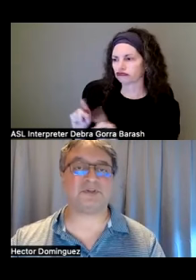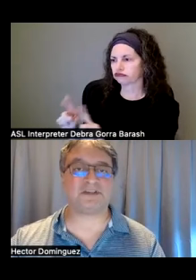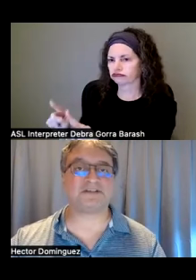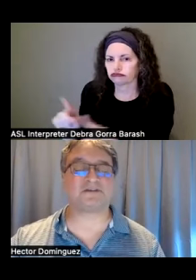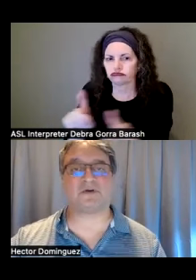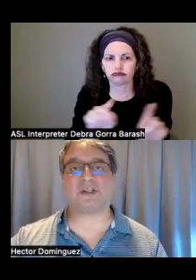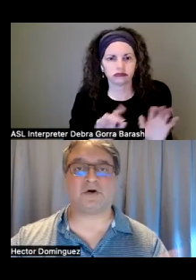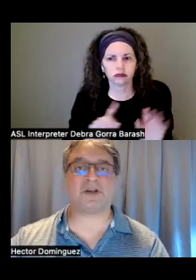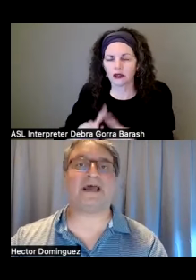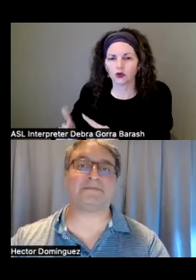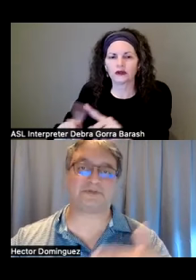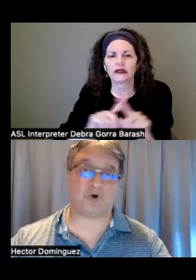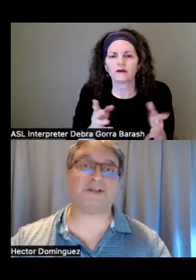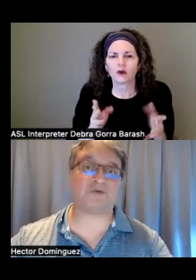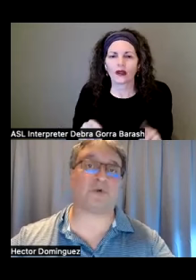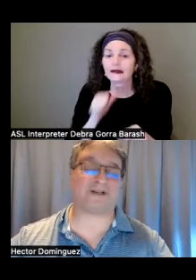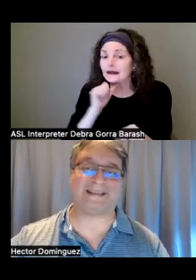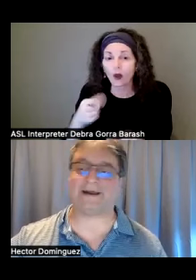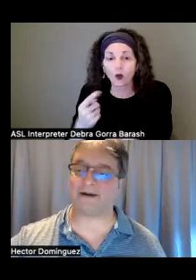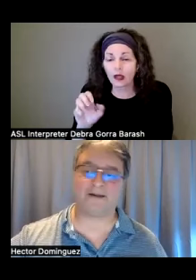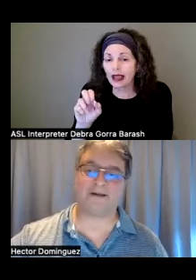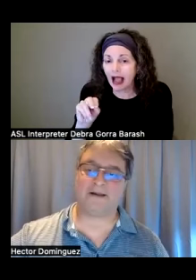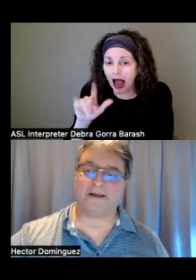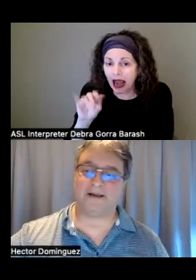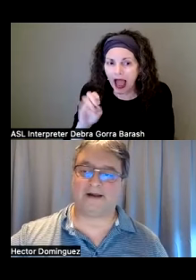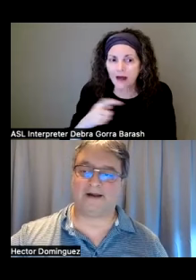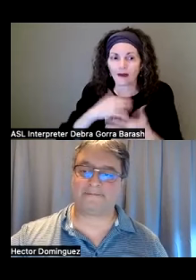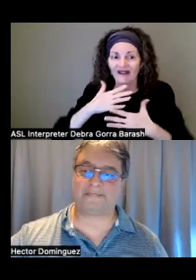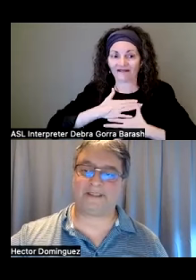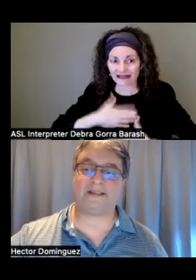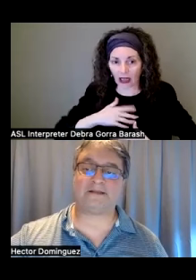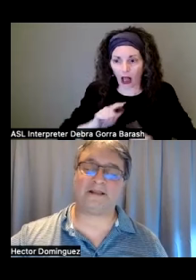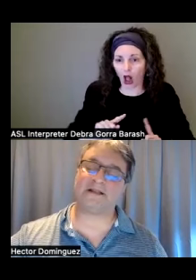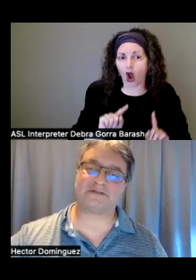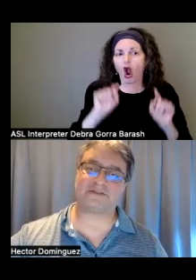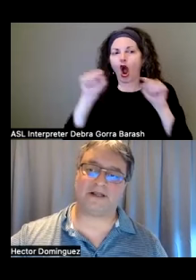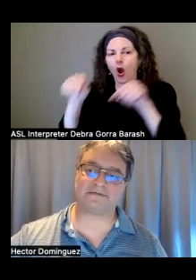these communities, not only online, but going to where they are.